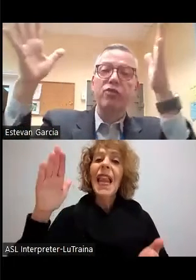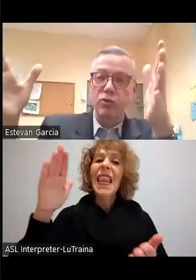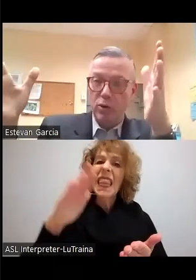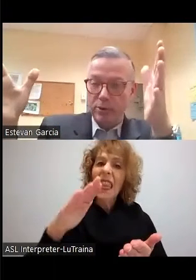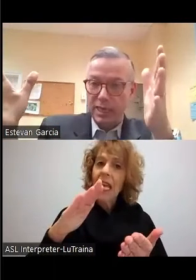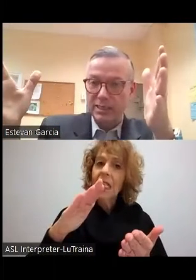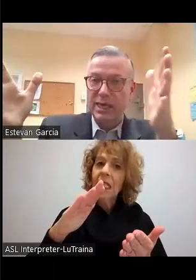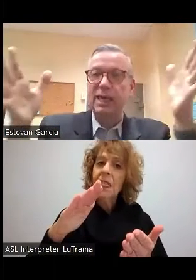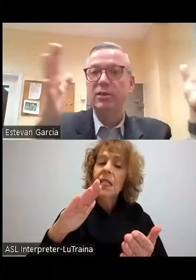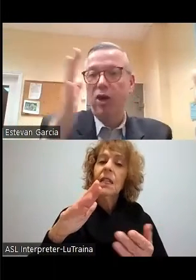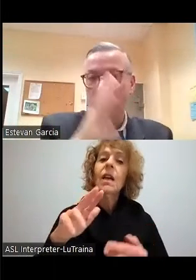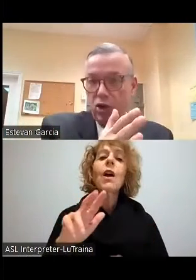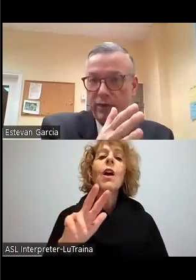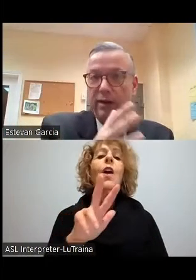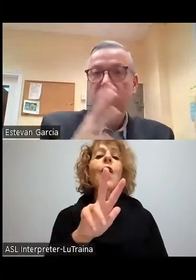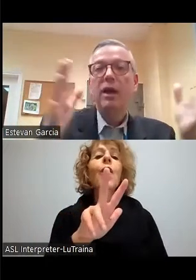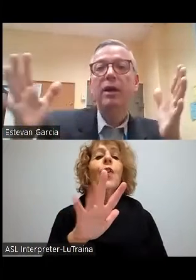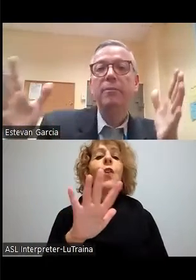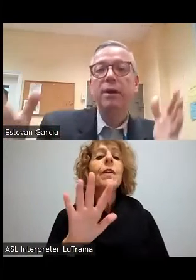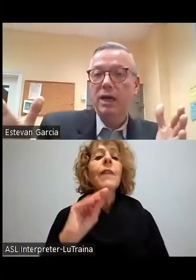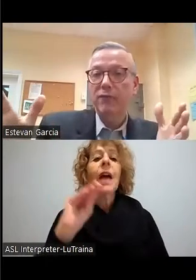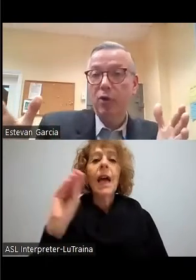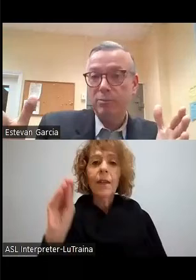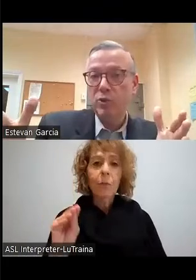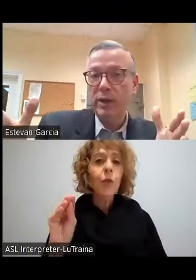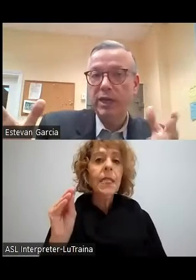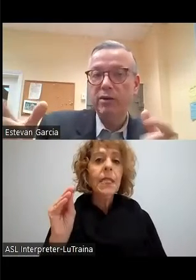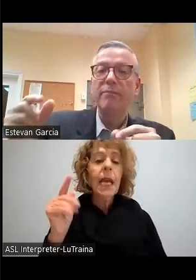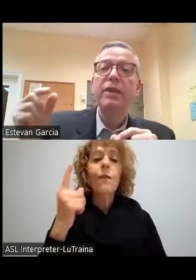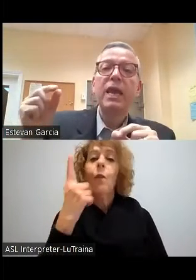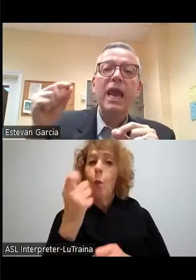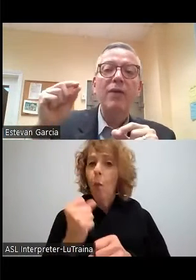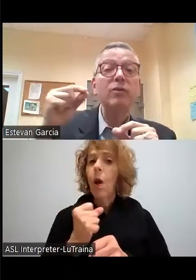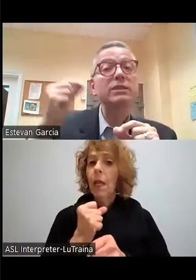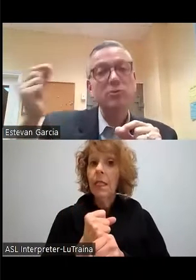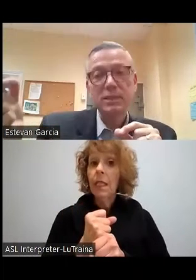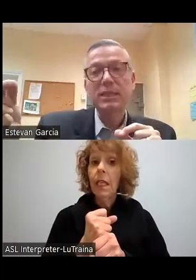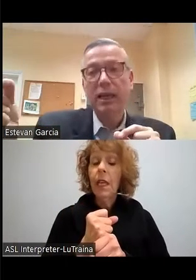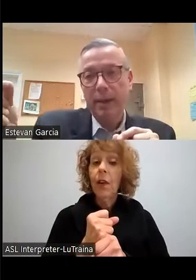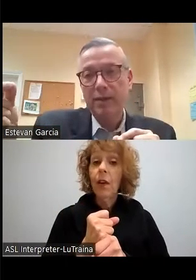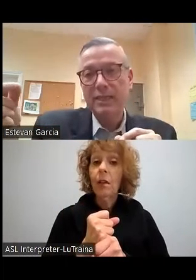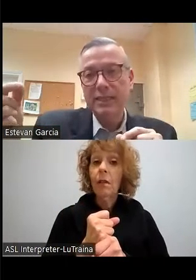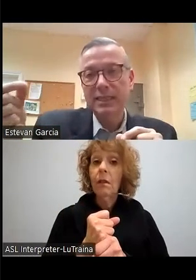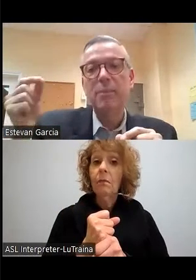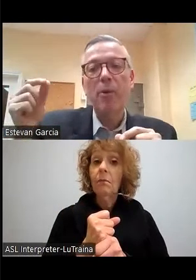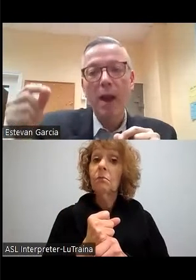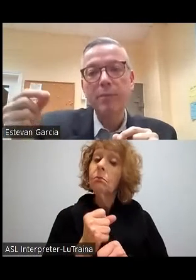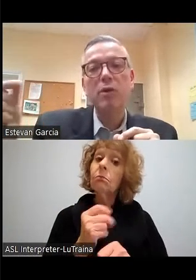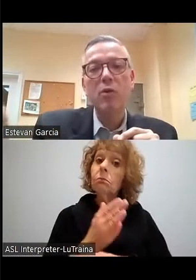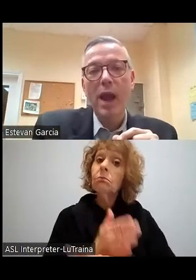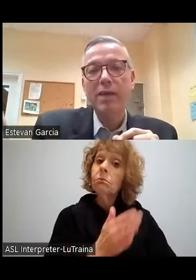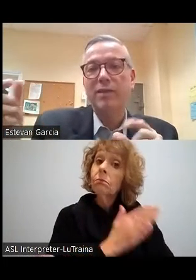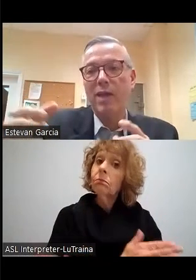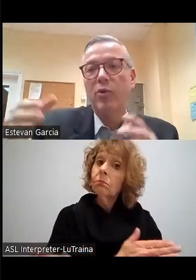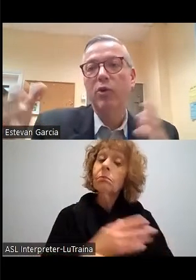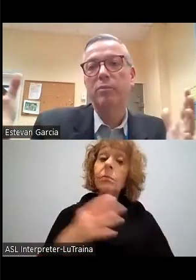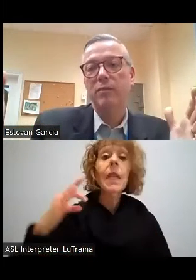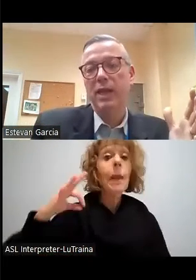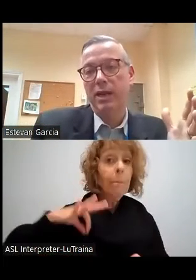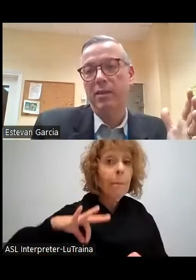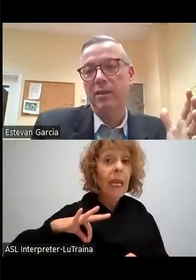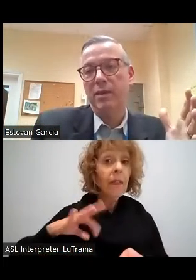third were protected against long COVID for up to a year. And what's interesting about this is the primary way that